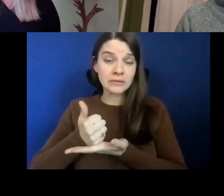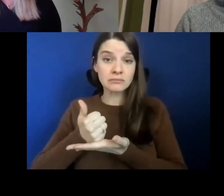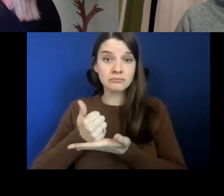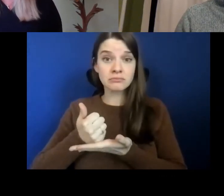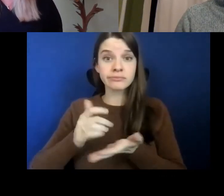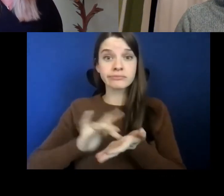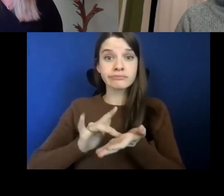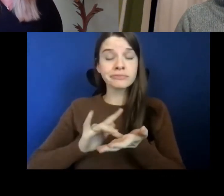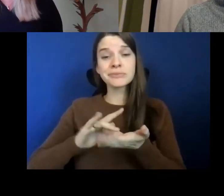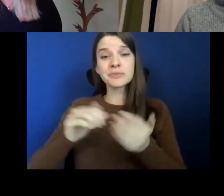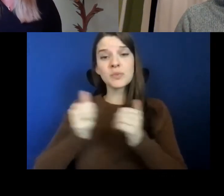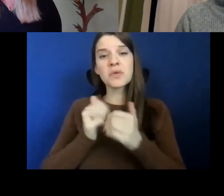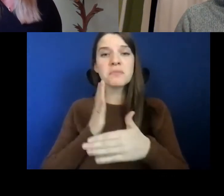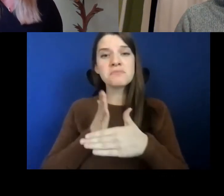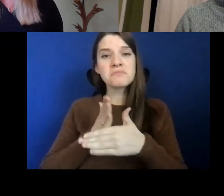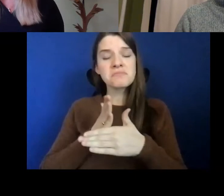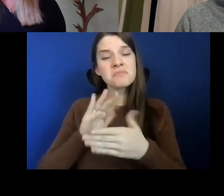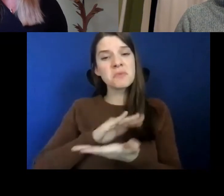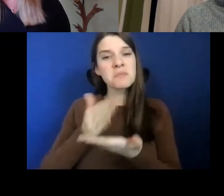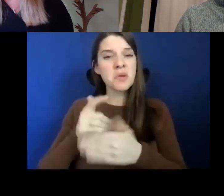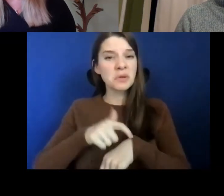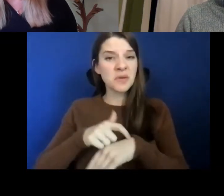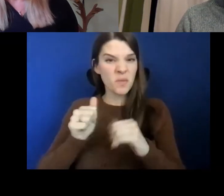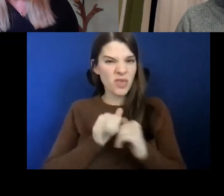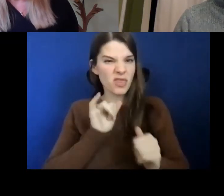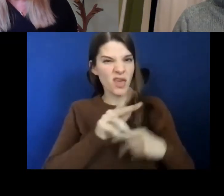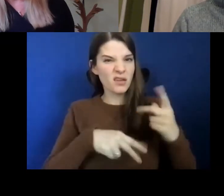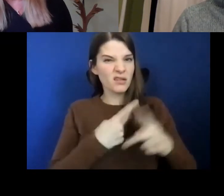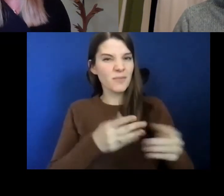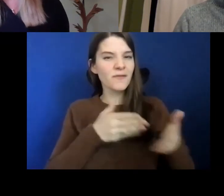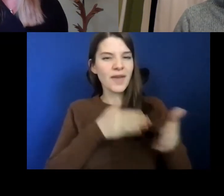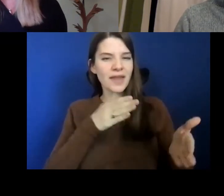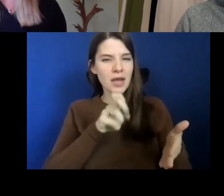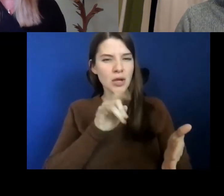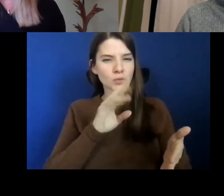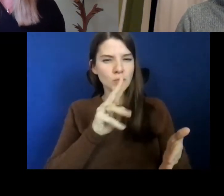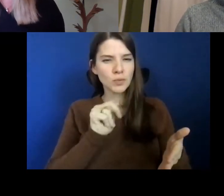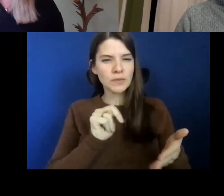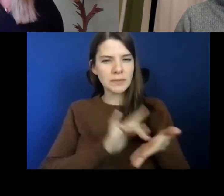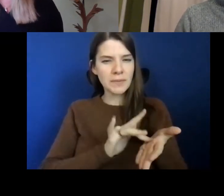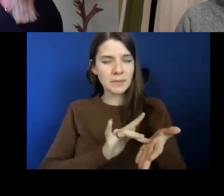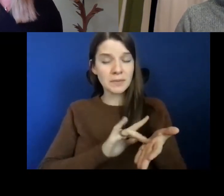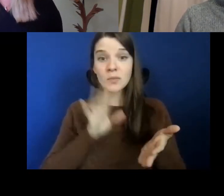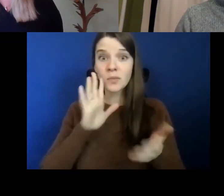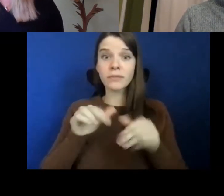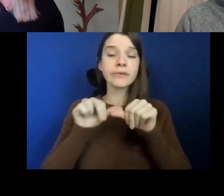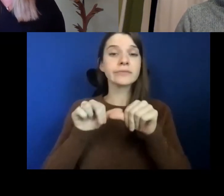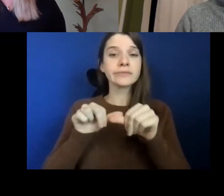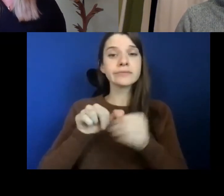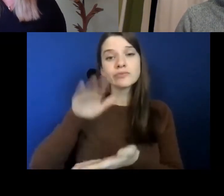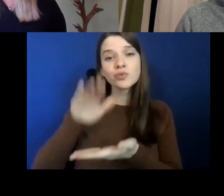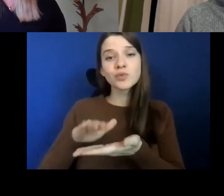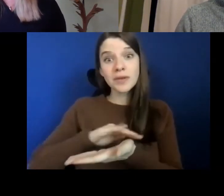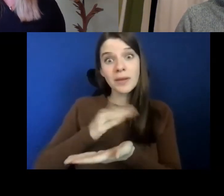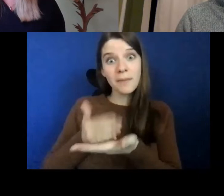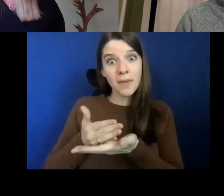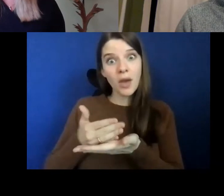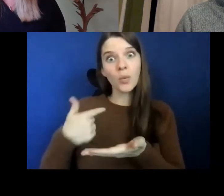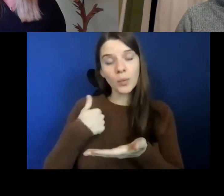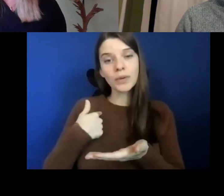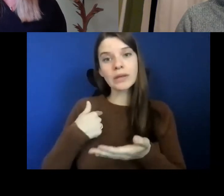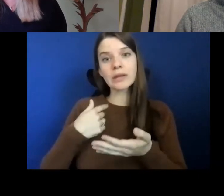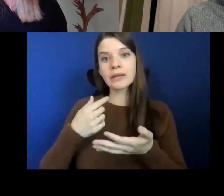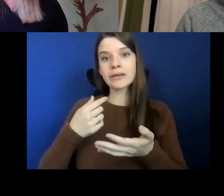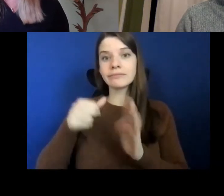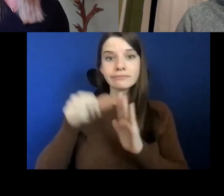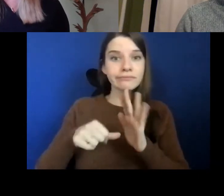a moderate amount of time with those medications. That will help us continue to reduce the amount we do to patients for those